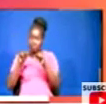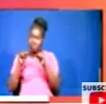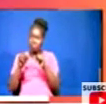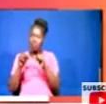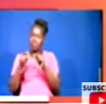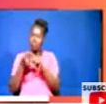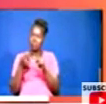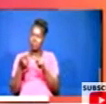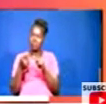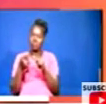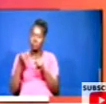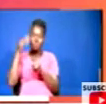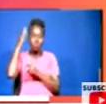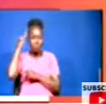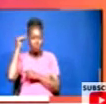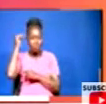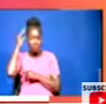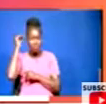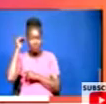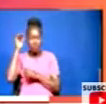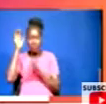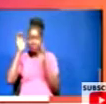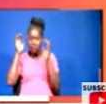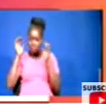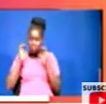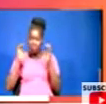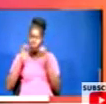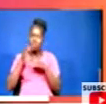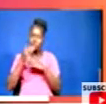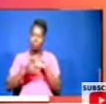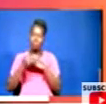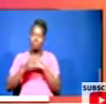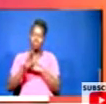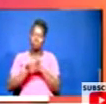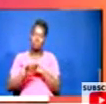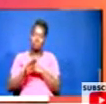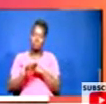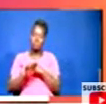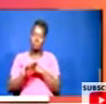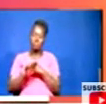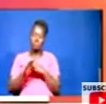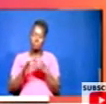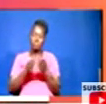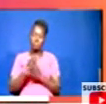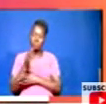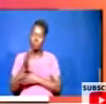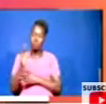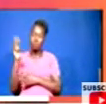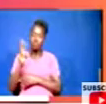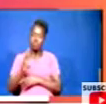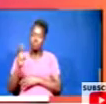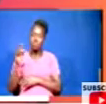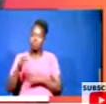side of Somalia, the side of Ethiopia, that neighbors that particular region, and coming through Wajir, Garissa,